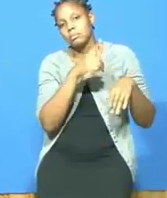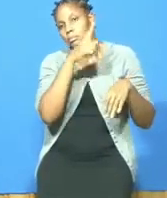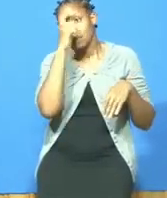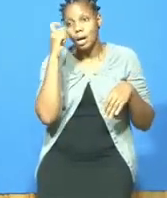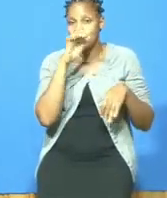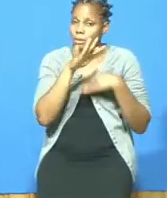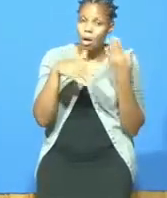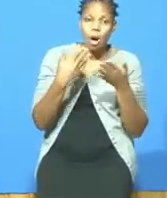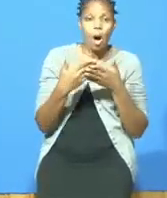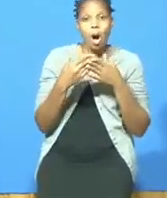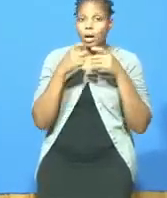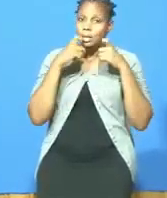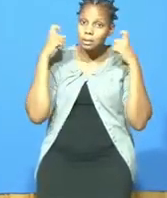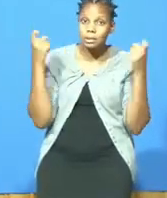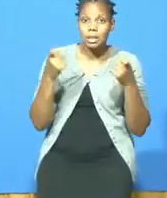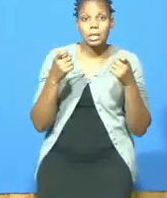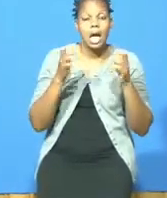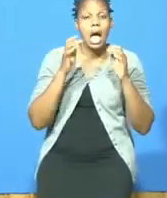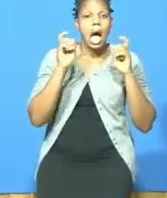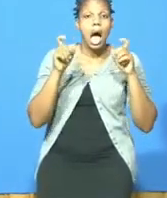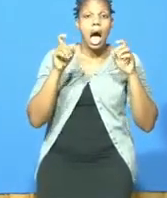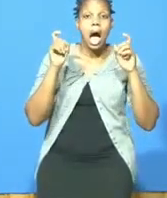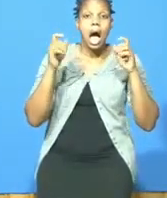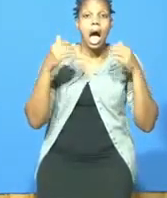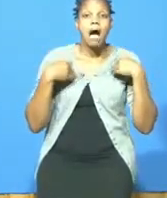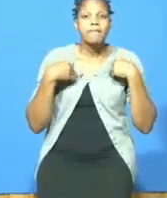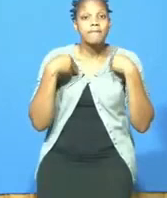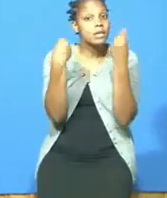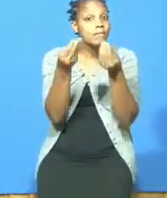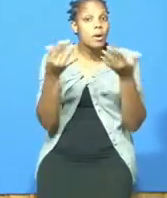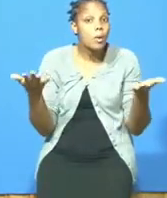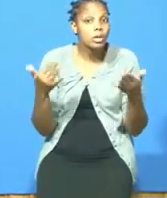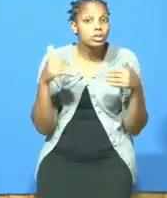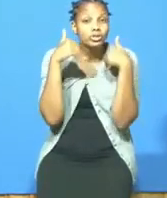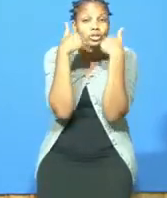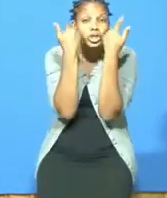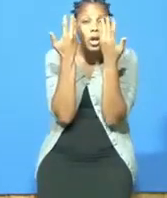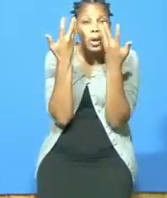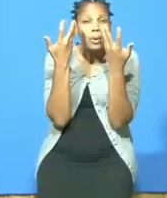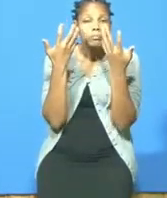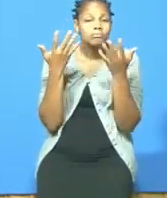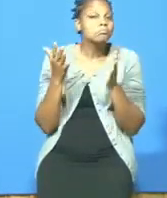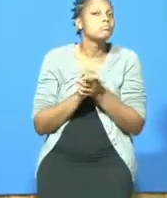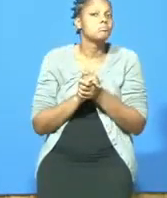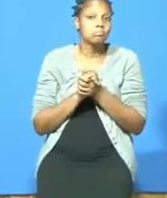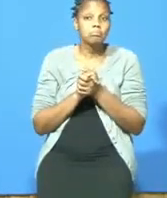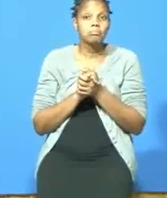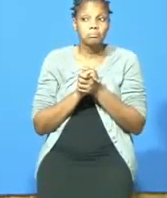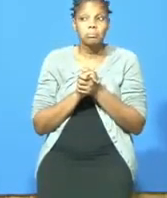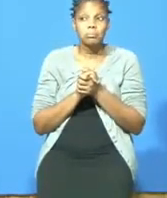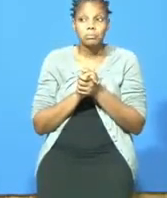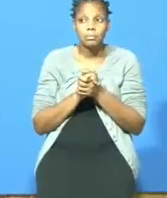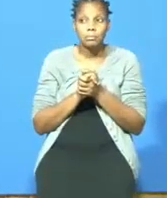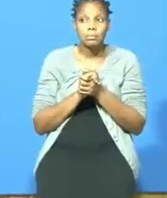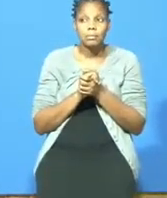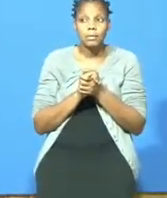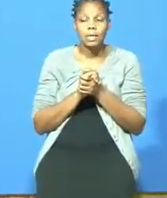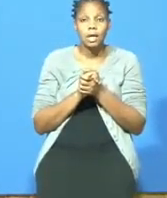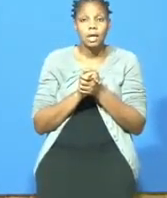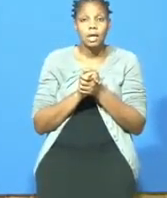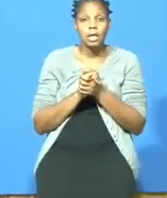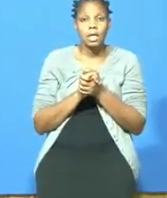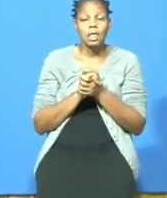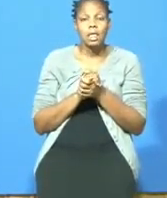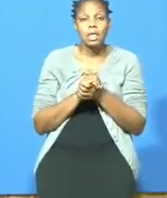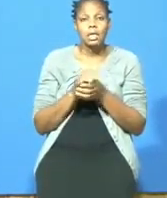sin has to give us is shame and disgrace. Sin will put us on a high and drop us on